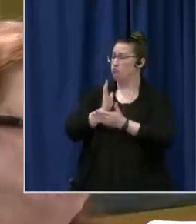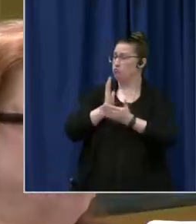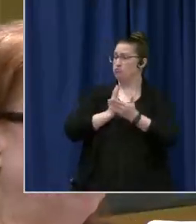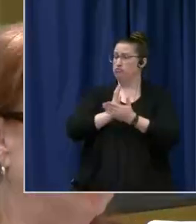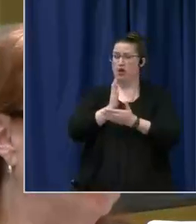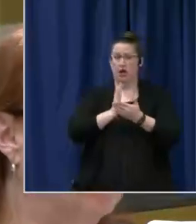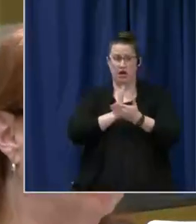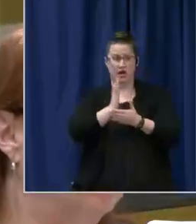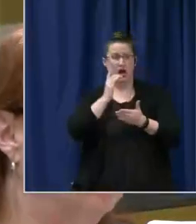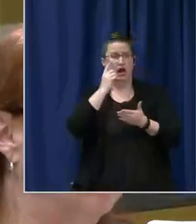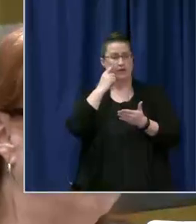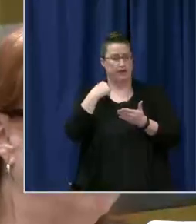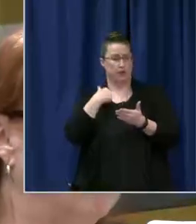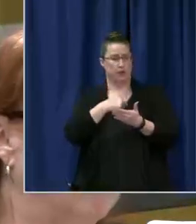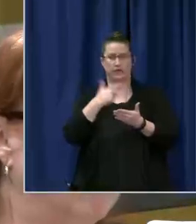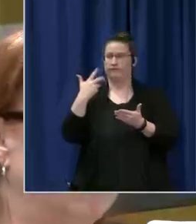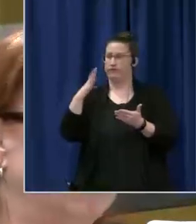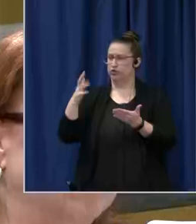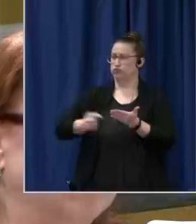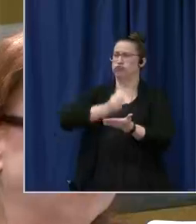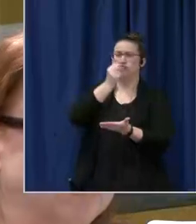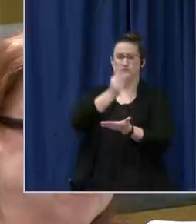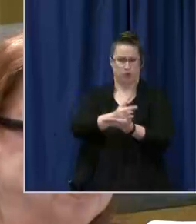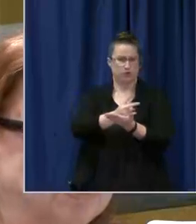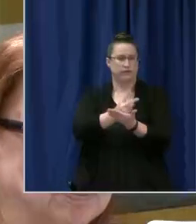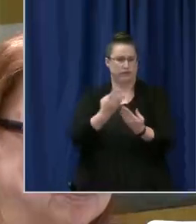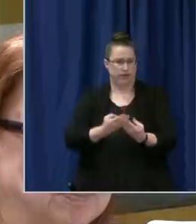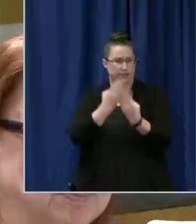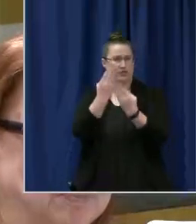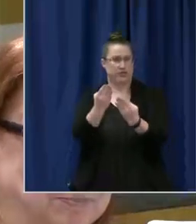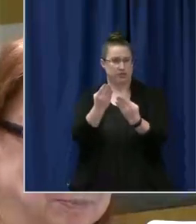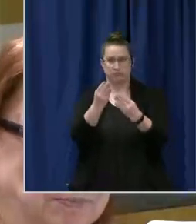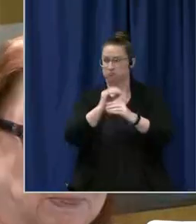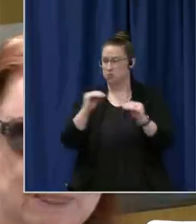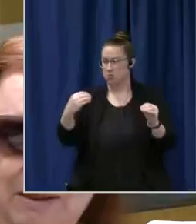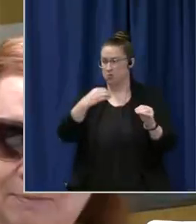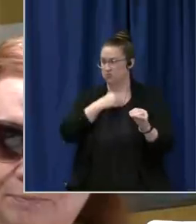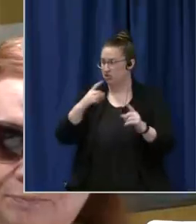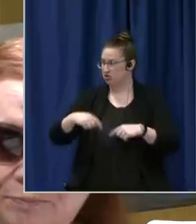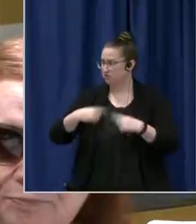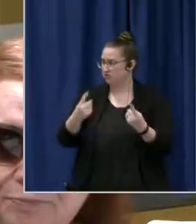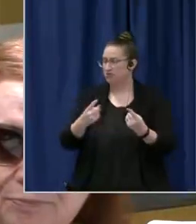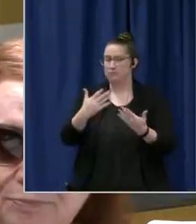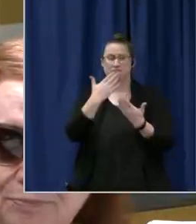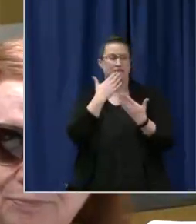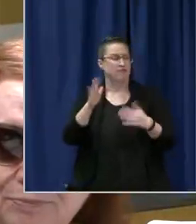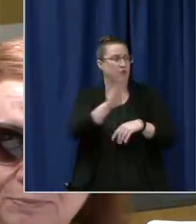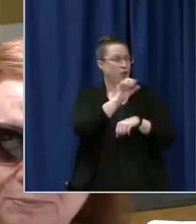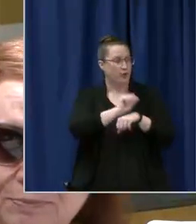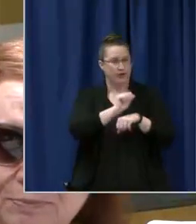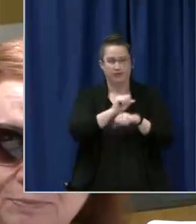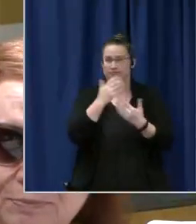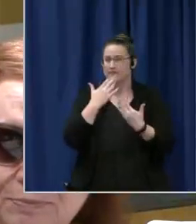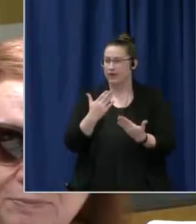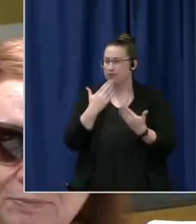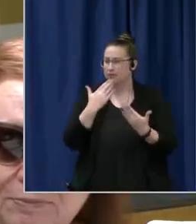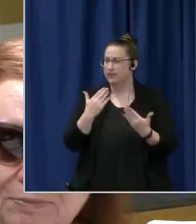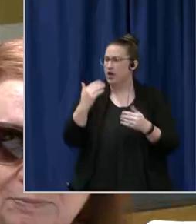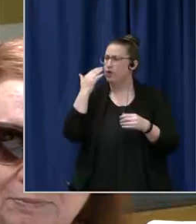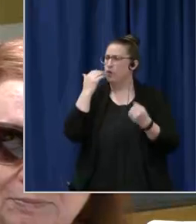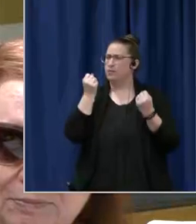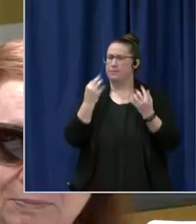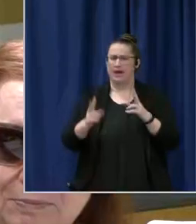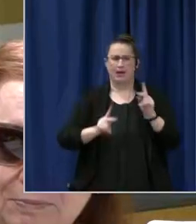have approved the recommendation, absent any objections. So thank you all for your work on this. I know there are a lot of folks